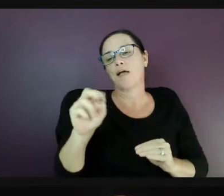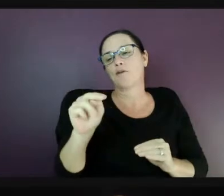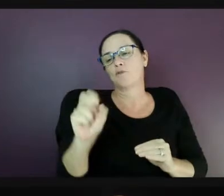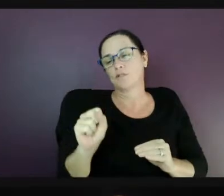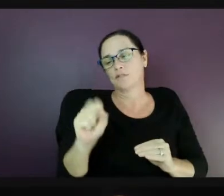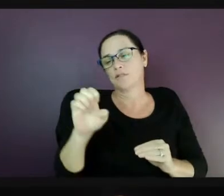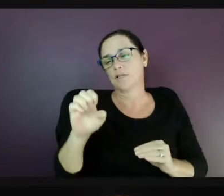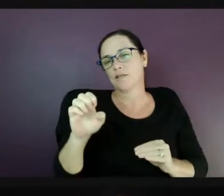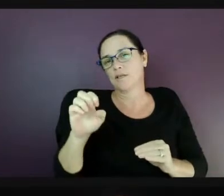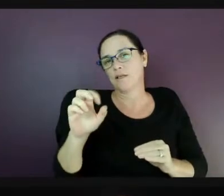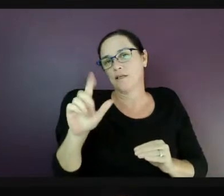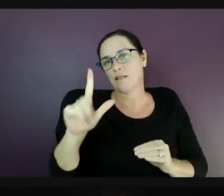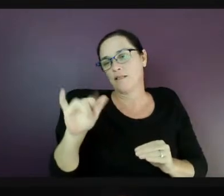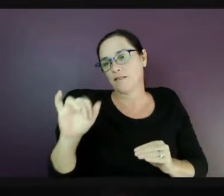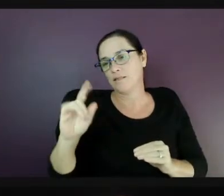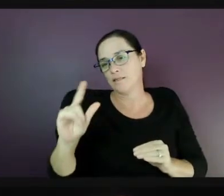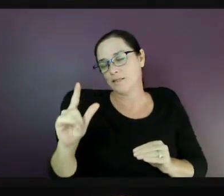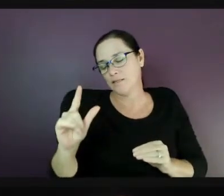Did I mess this up?